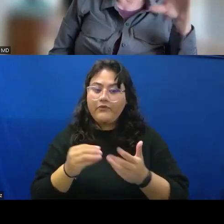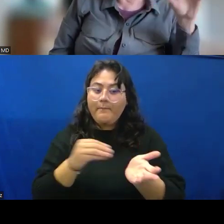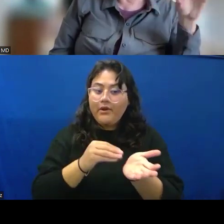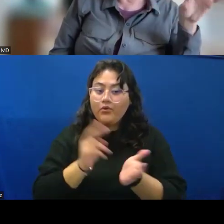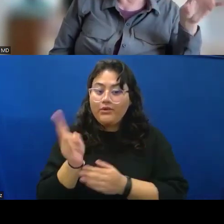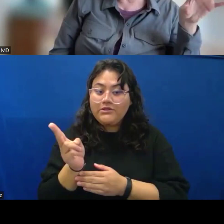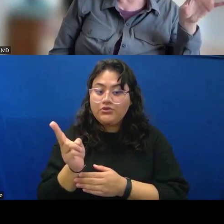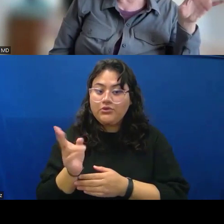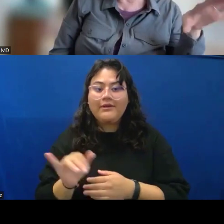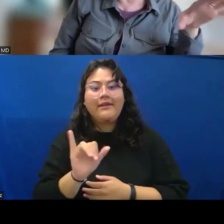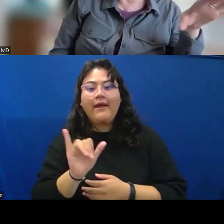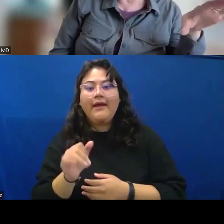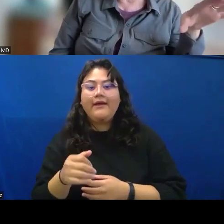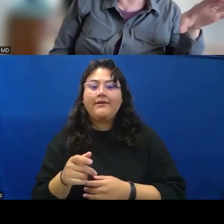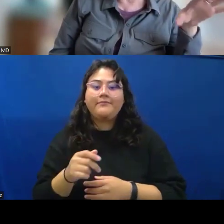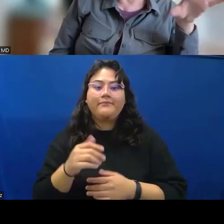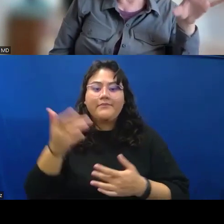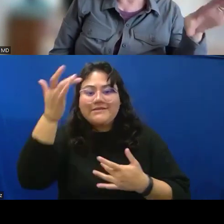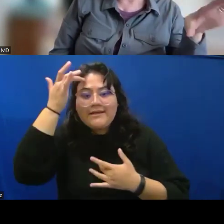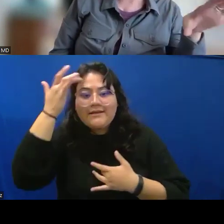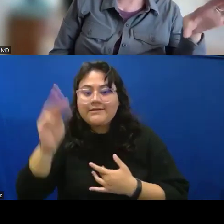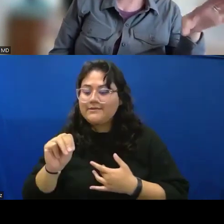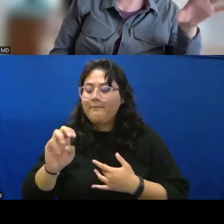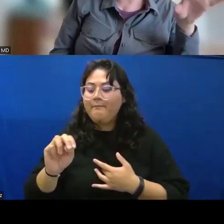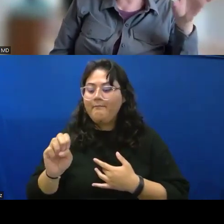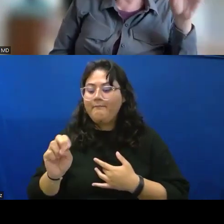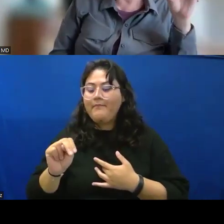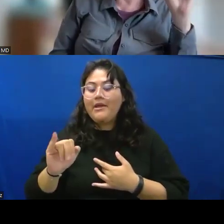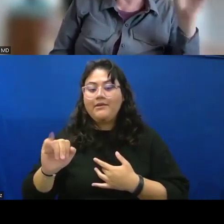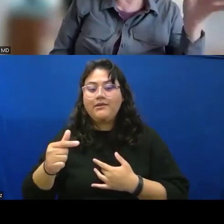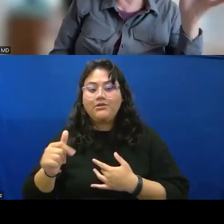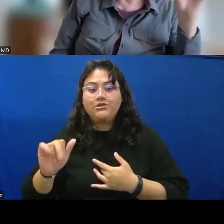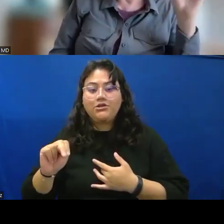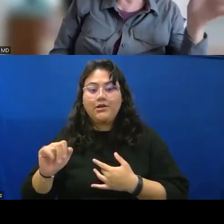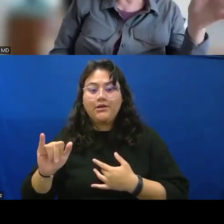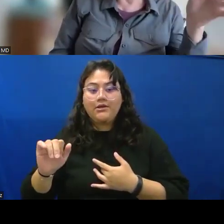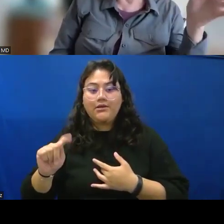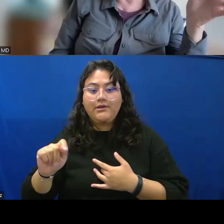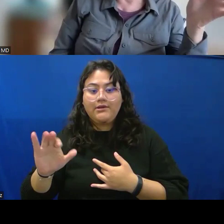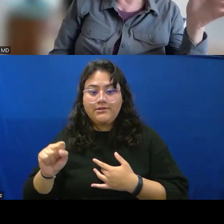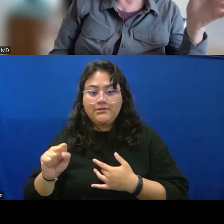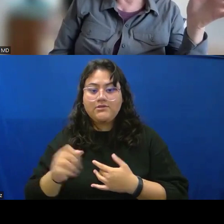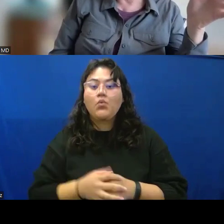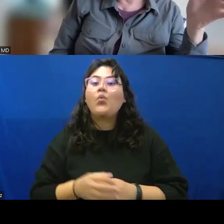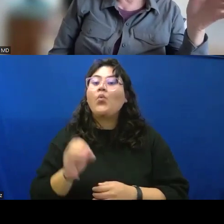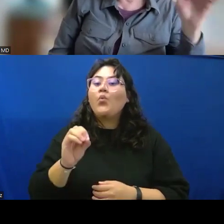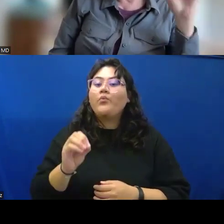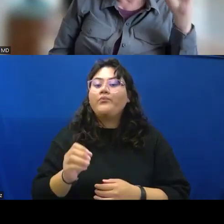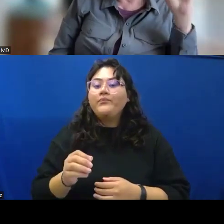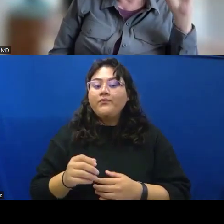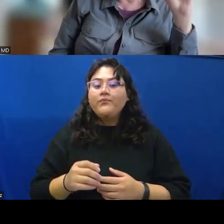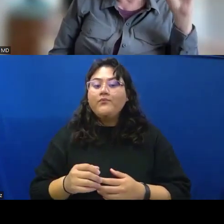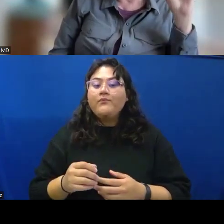Even though the child may screen to be hearing at birth,